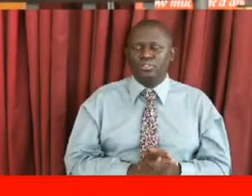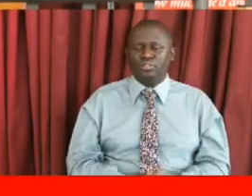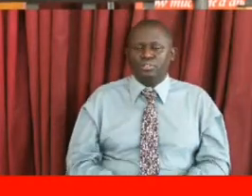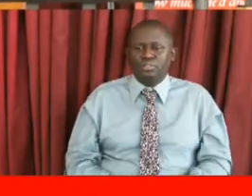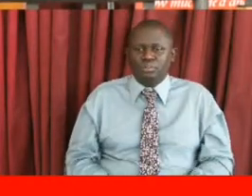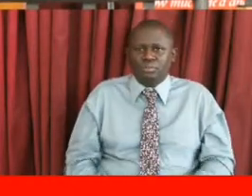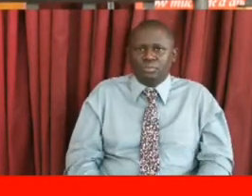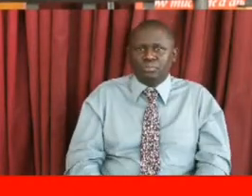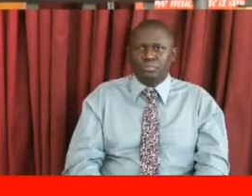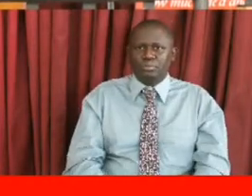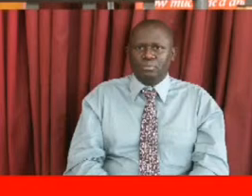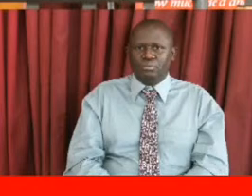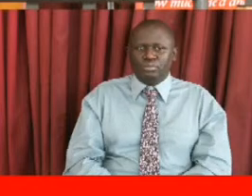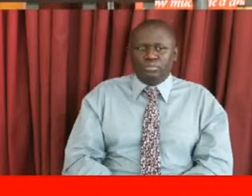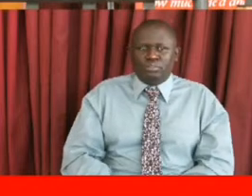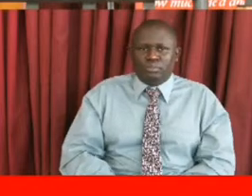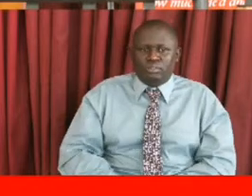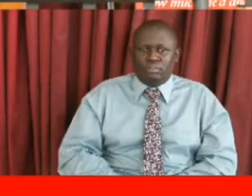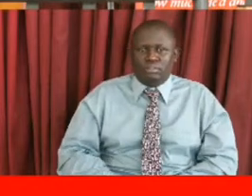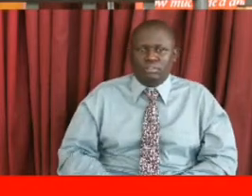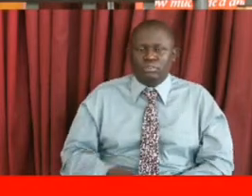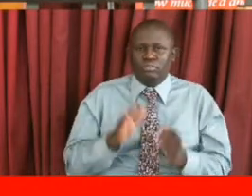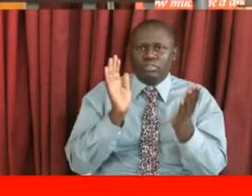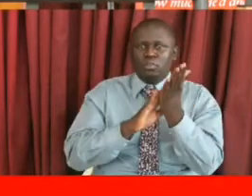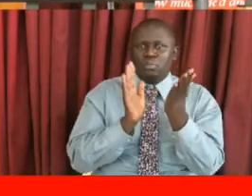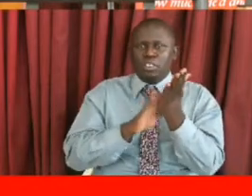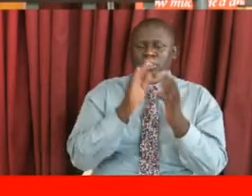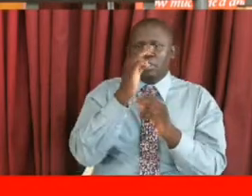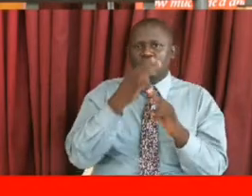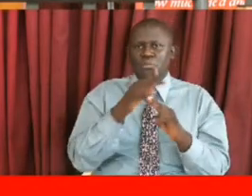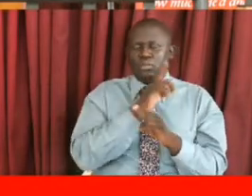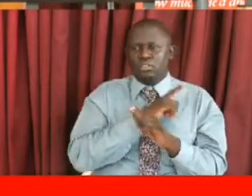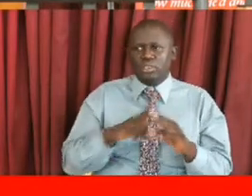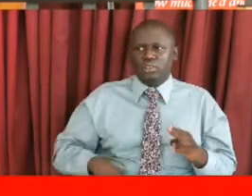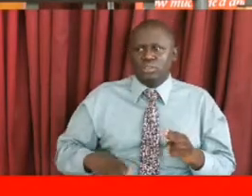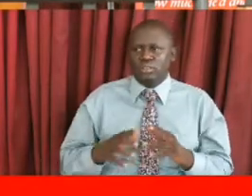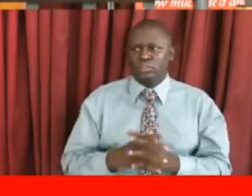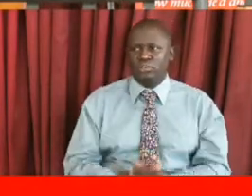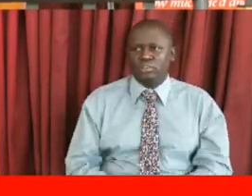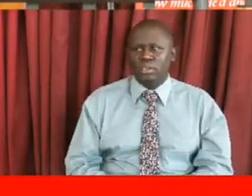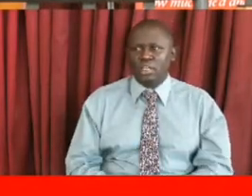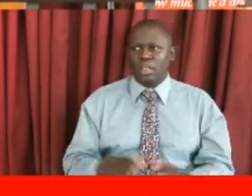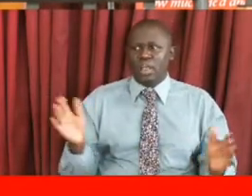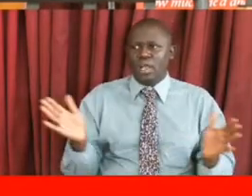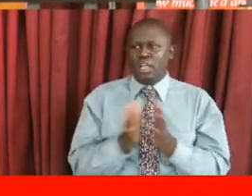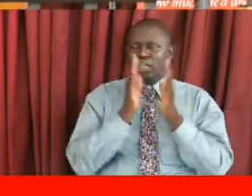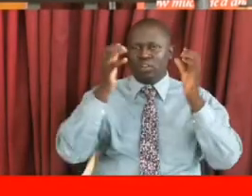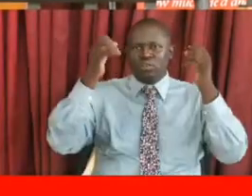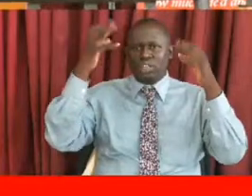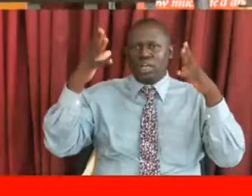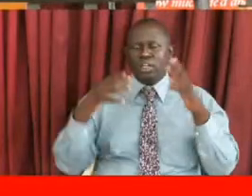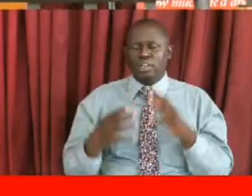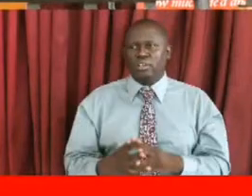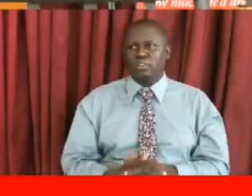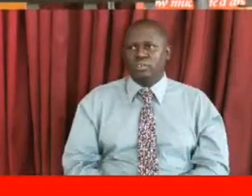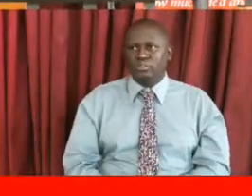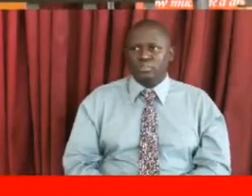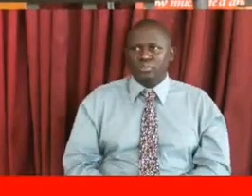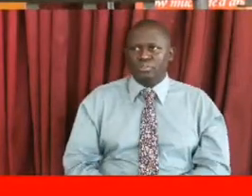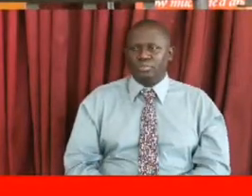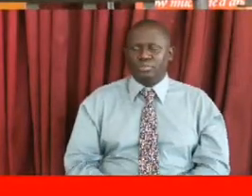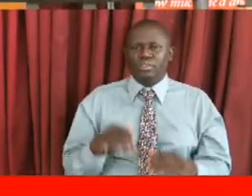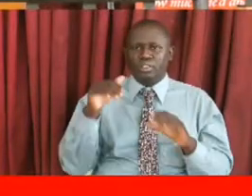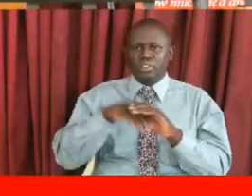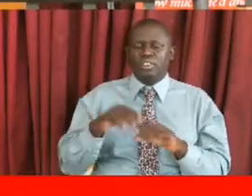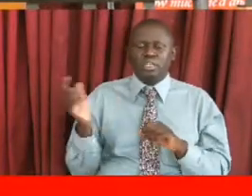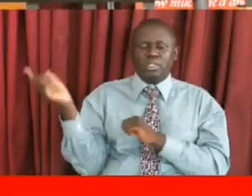amen amen praise the name of the Lord hallelujah amen in the